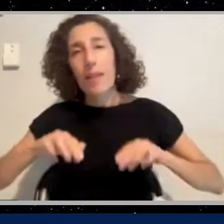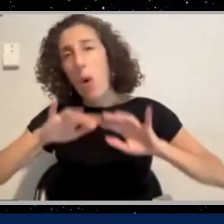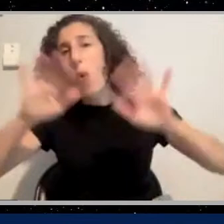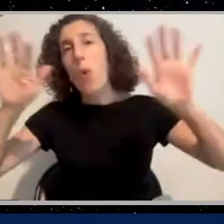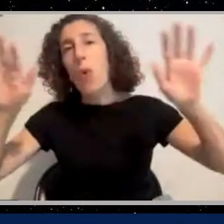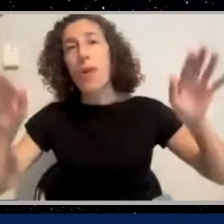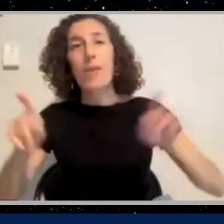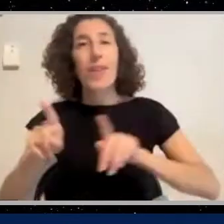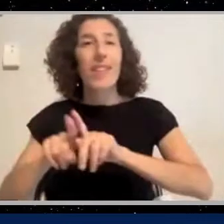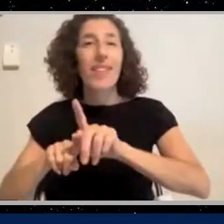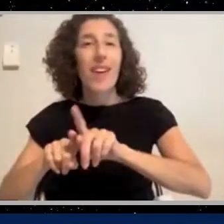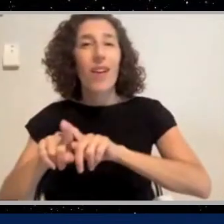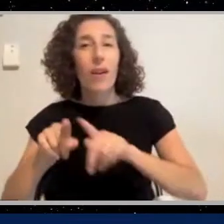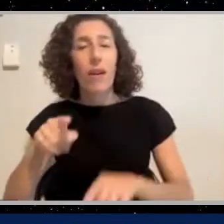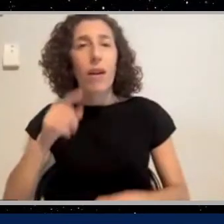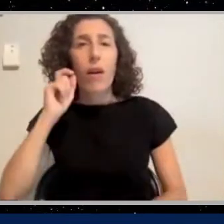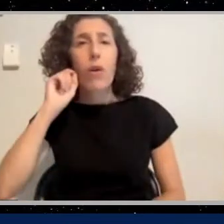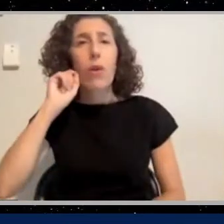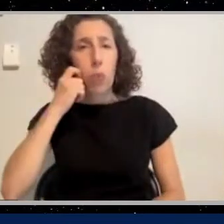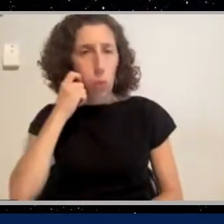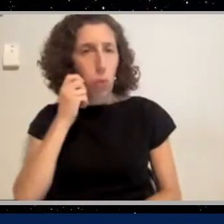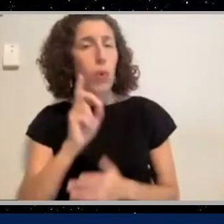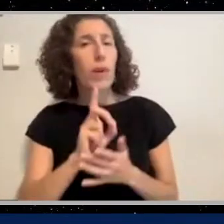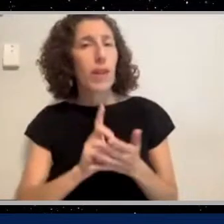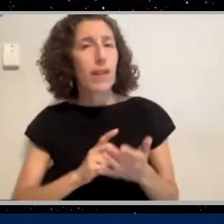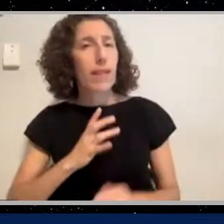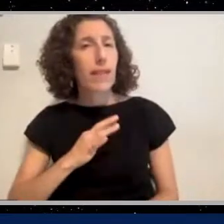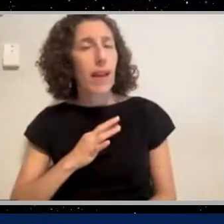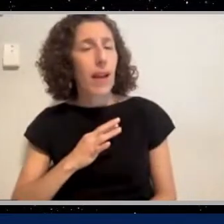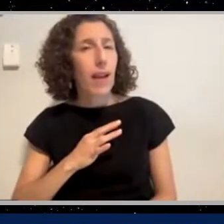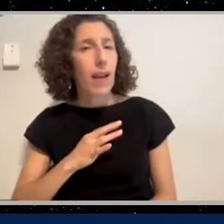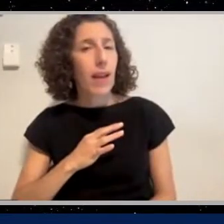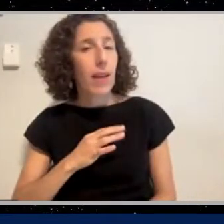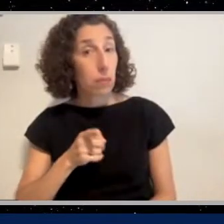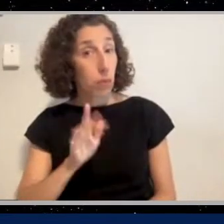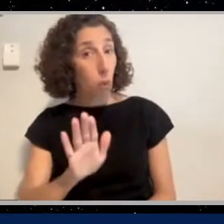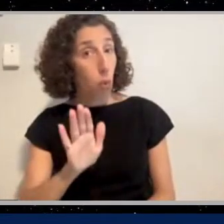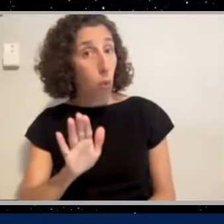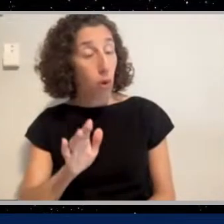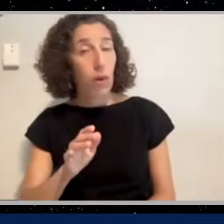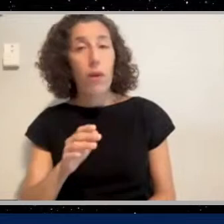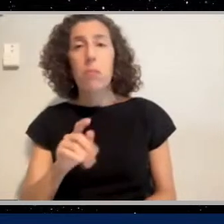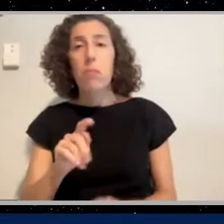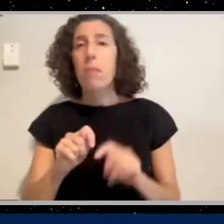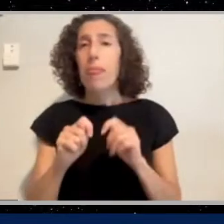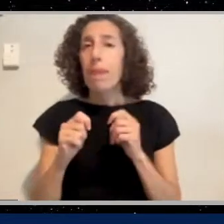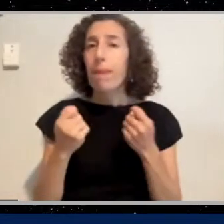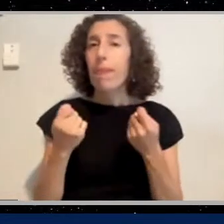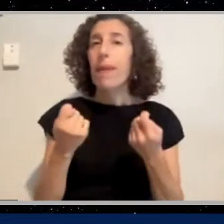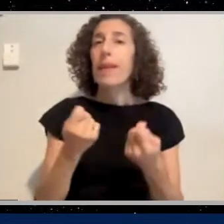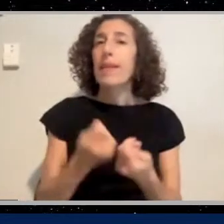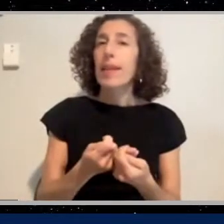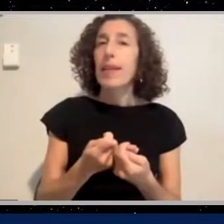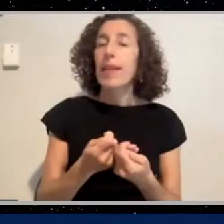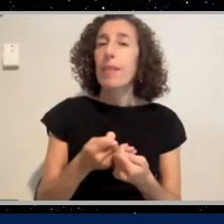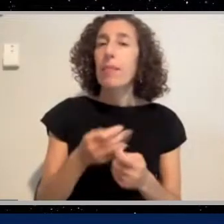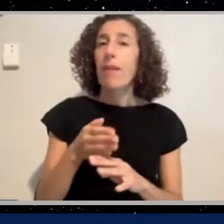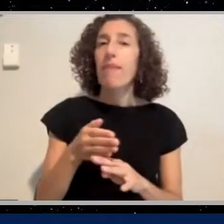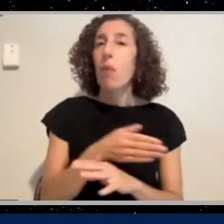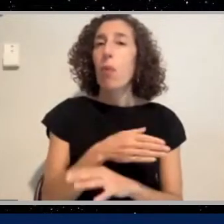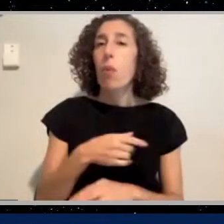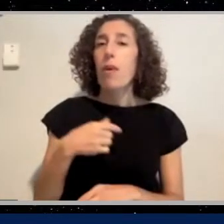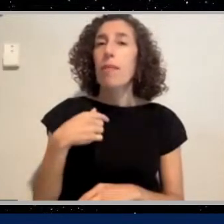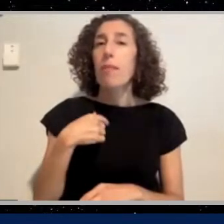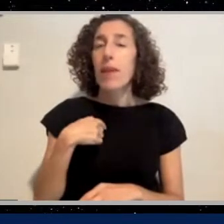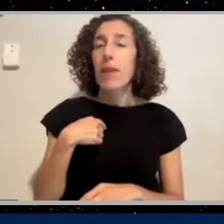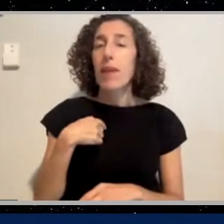Did you guys come up with that? I believe there was a team that came up with it. I was not part of it though, but it was a design